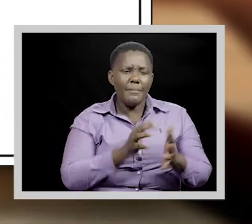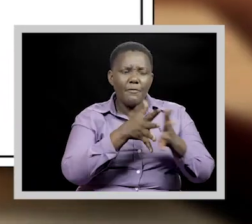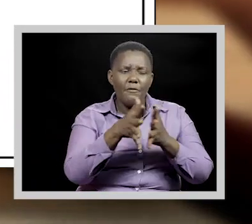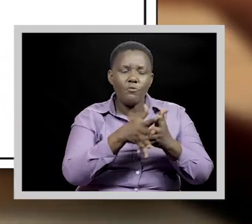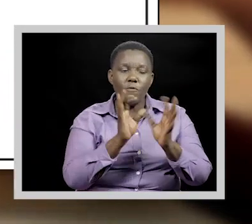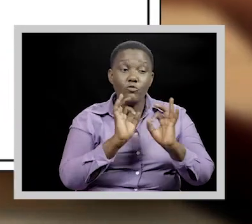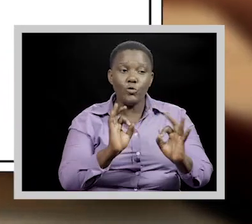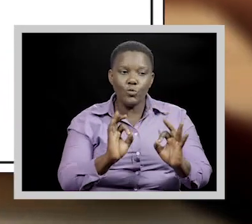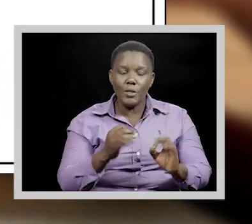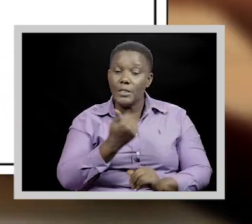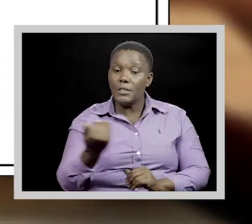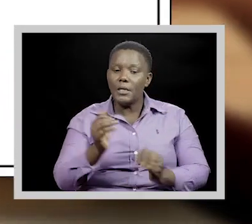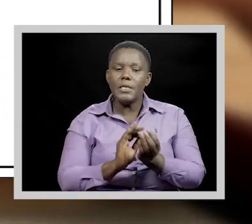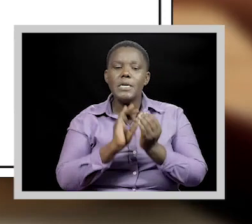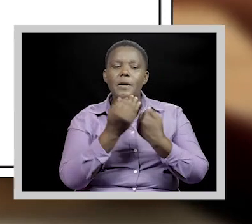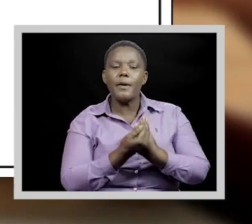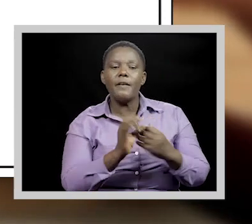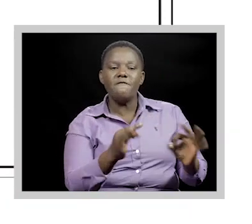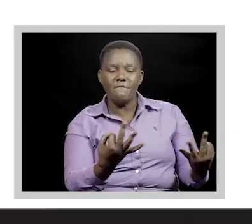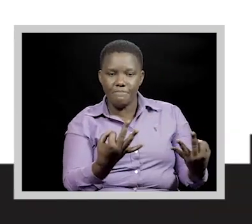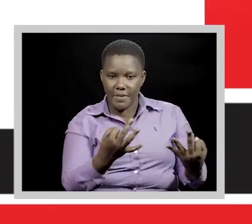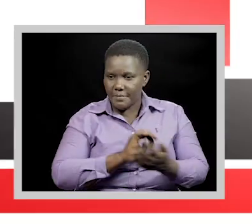which defines childcare applications.